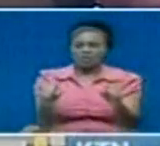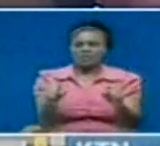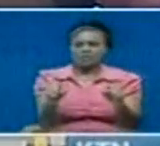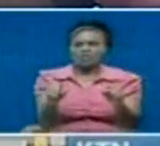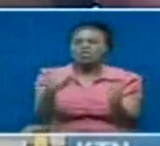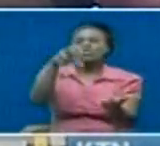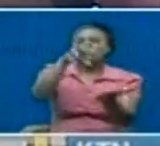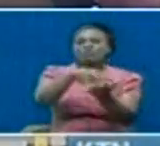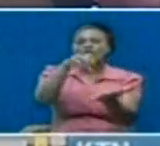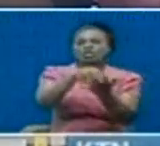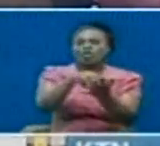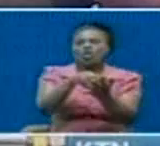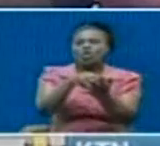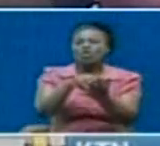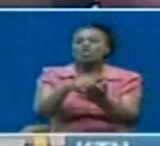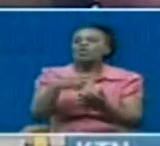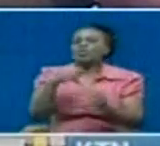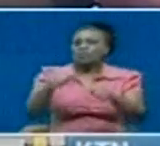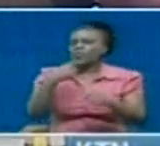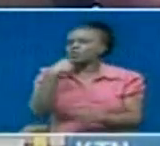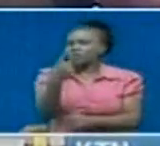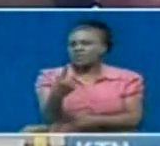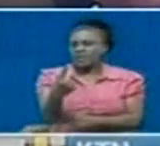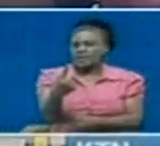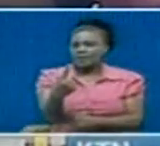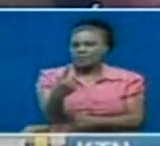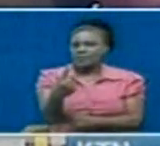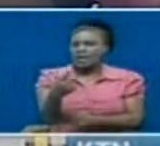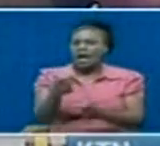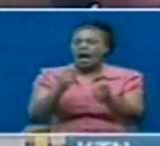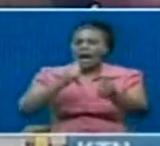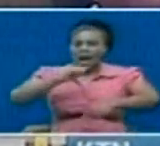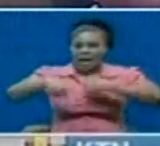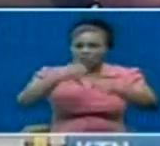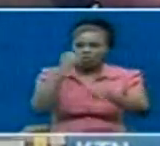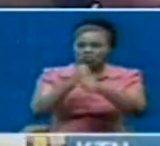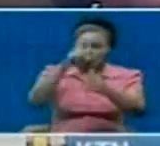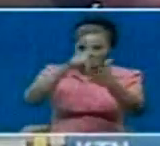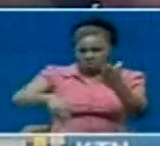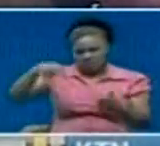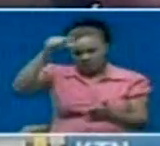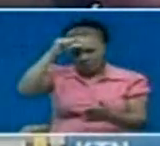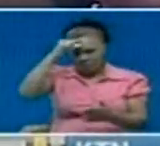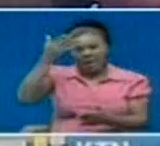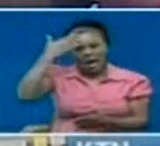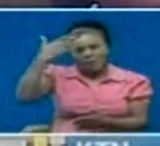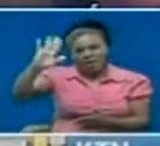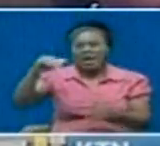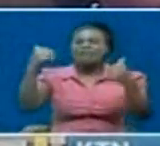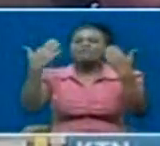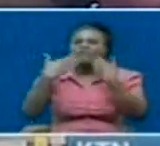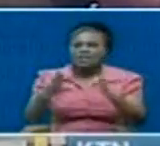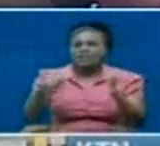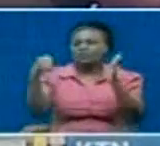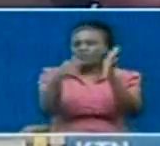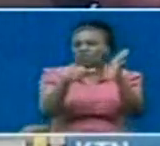a situation which can be entirely predicted. The action we have taken as a government, we were aware that there is a problem of